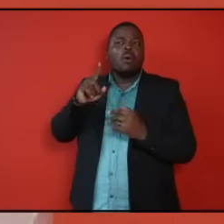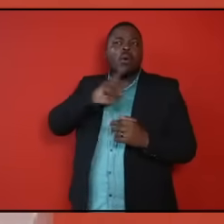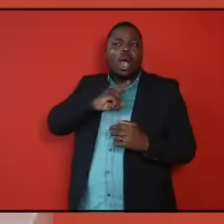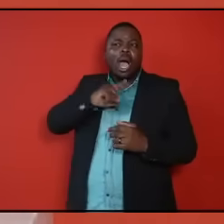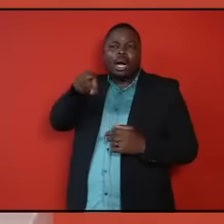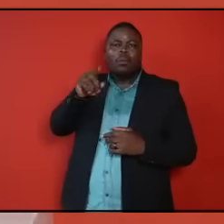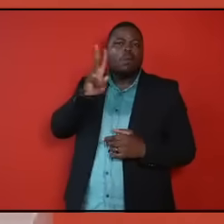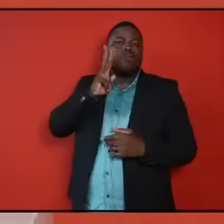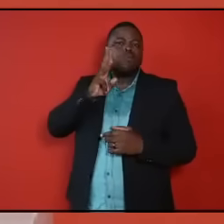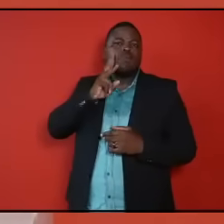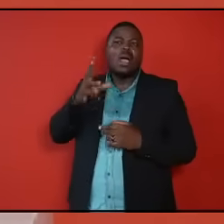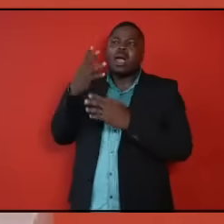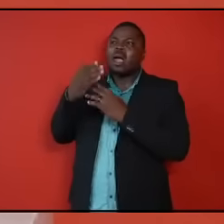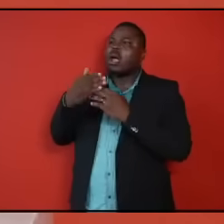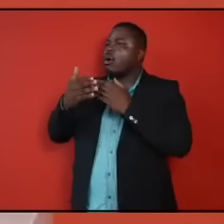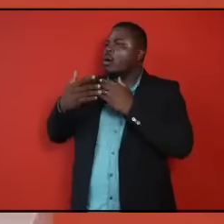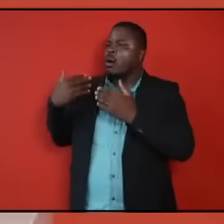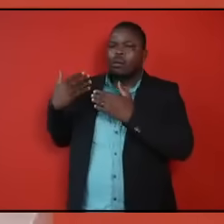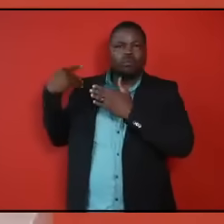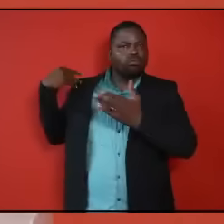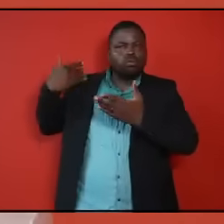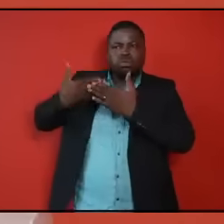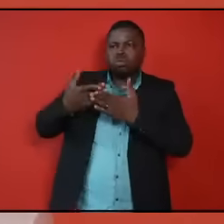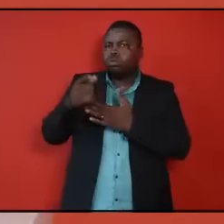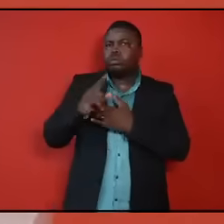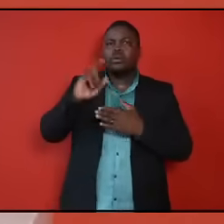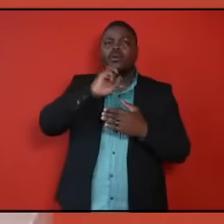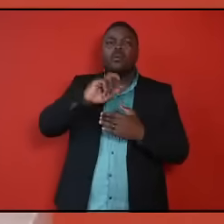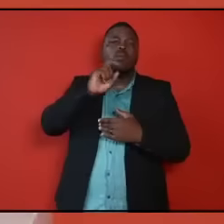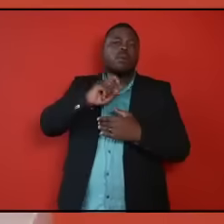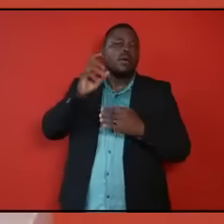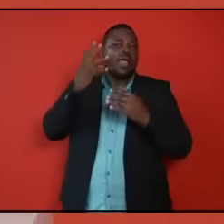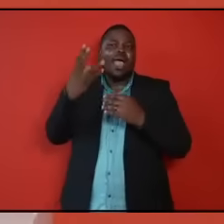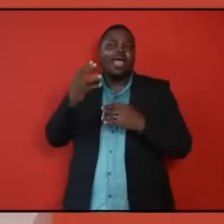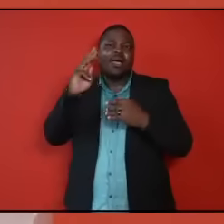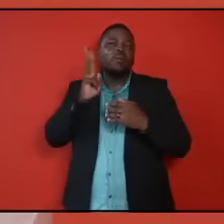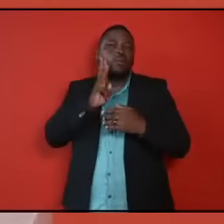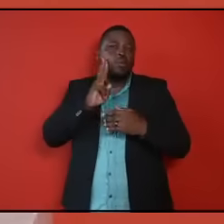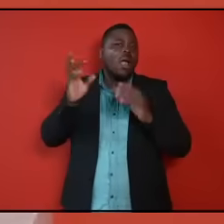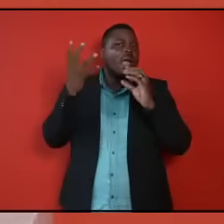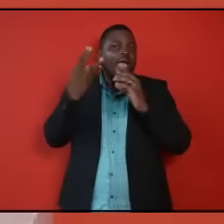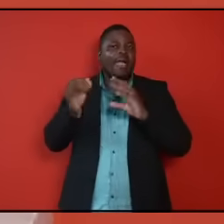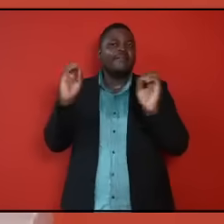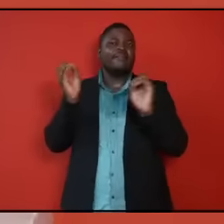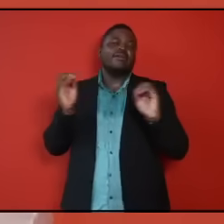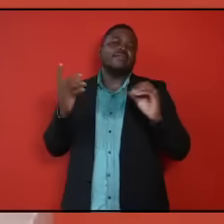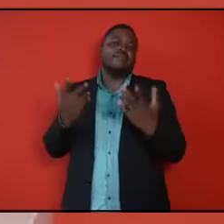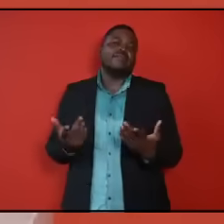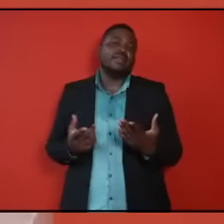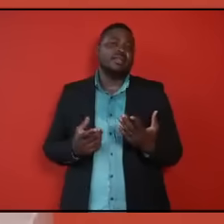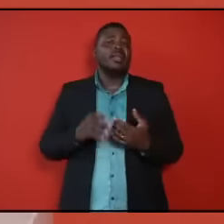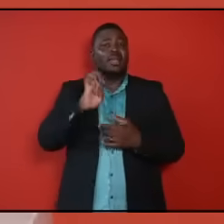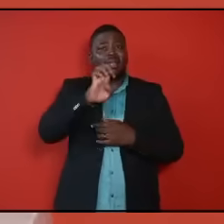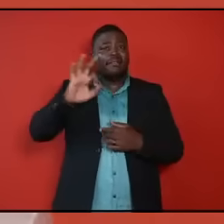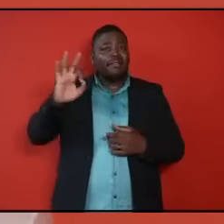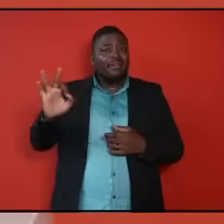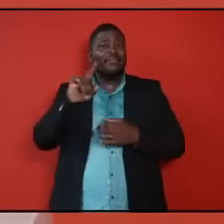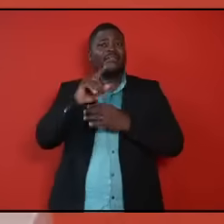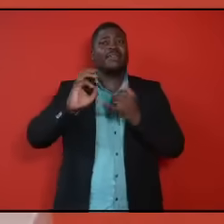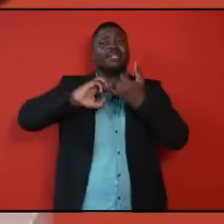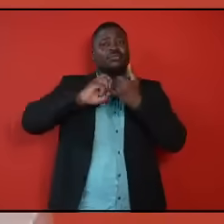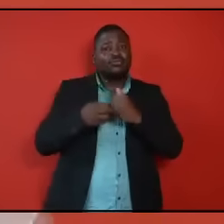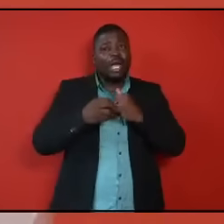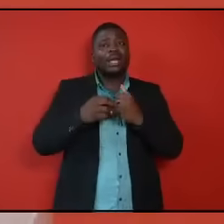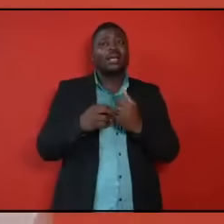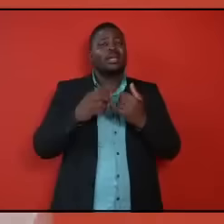That's our life. The EFF tried to drill boreholes here and there. But the